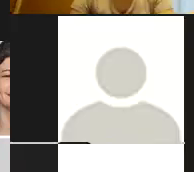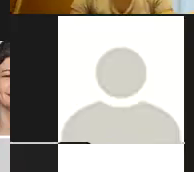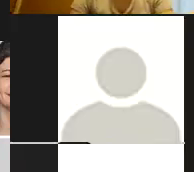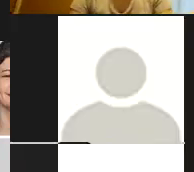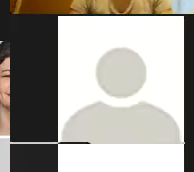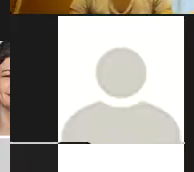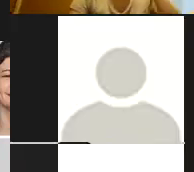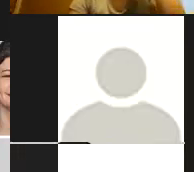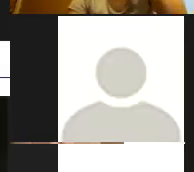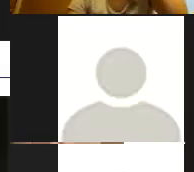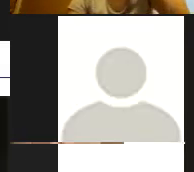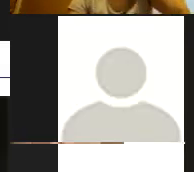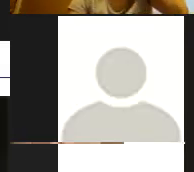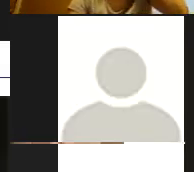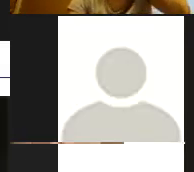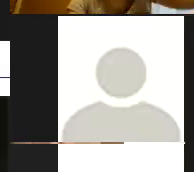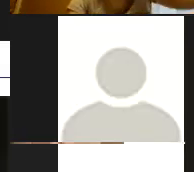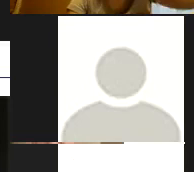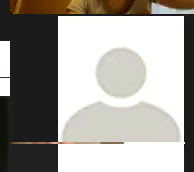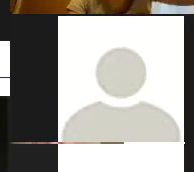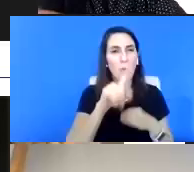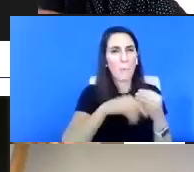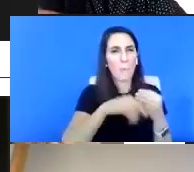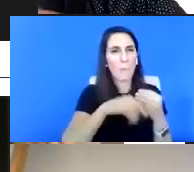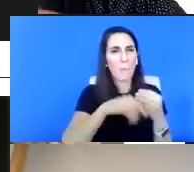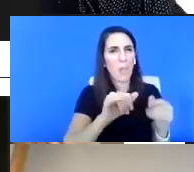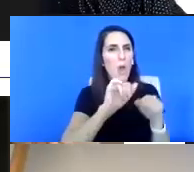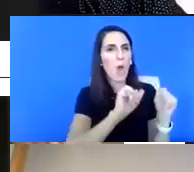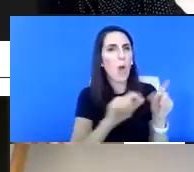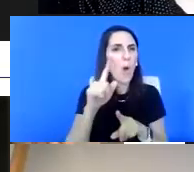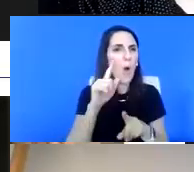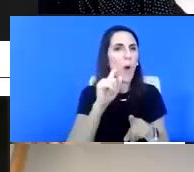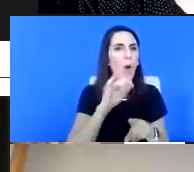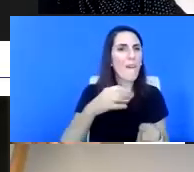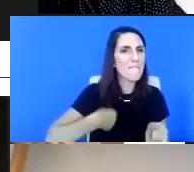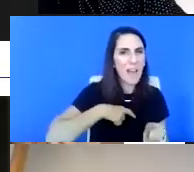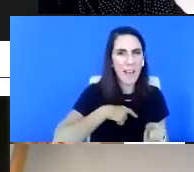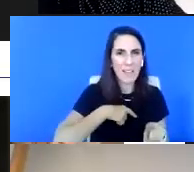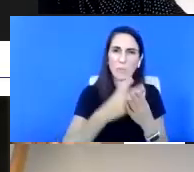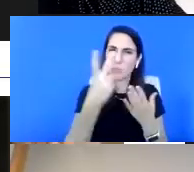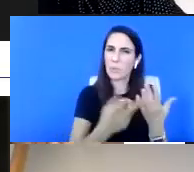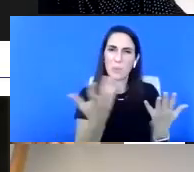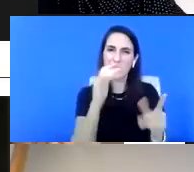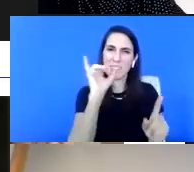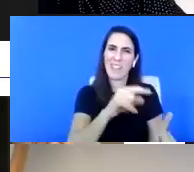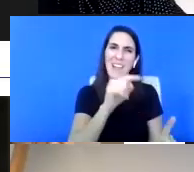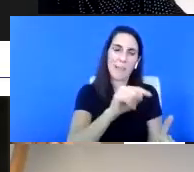talk a little bit about the All of Us research program and specifically what it is. And the bottom line is the All of Us